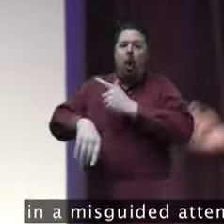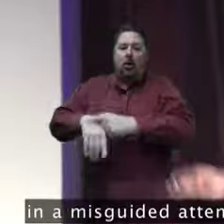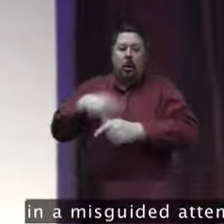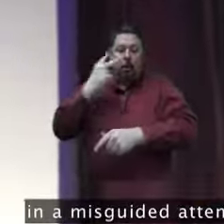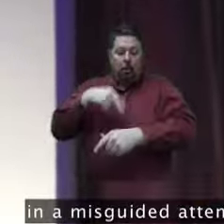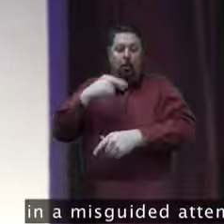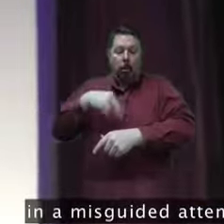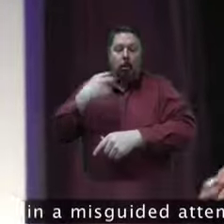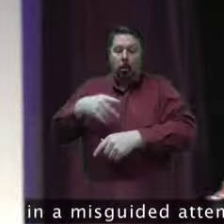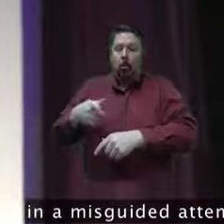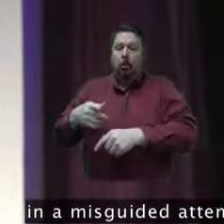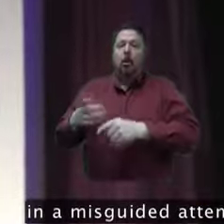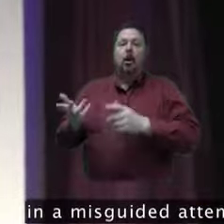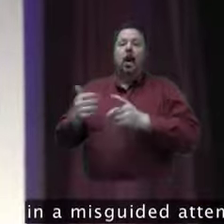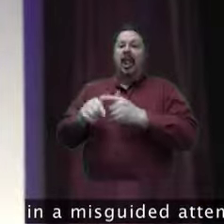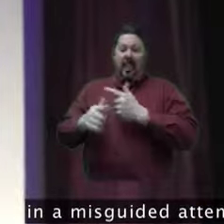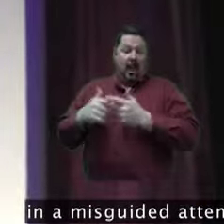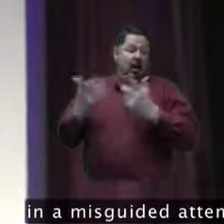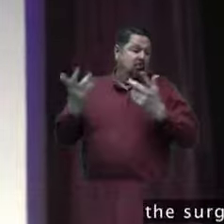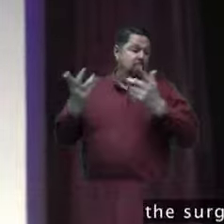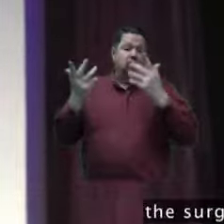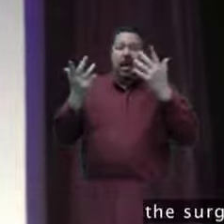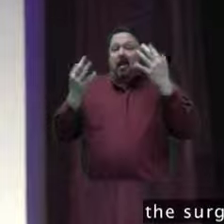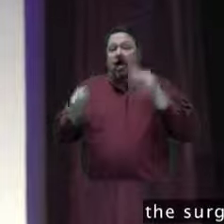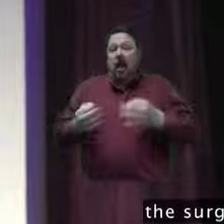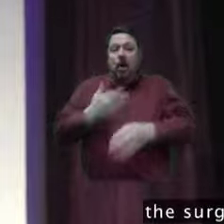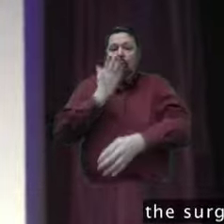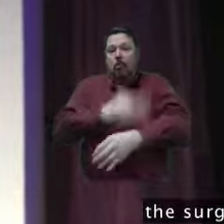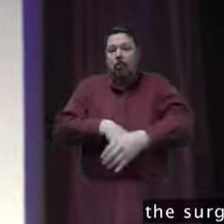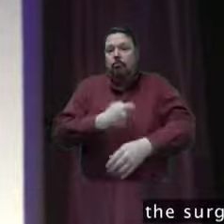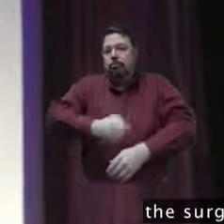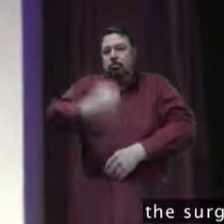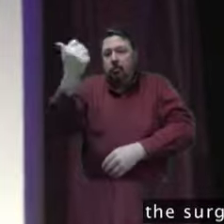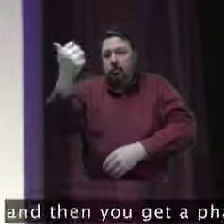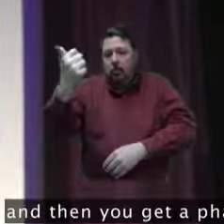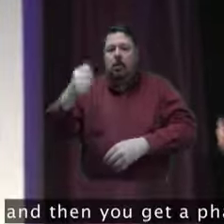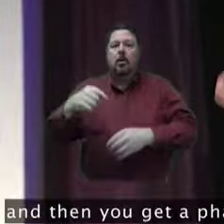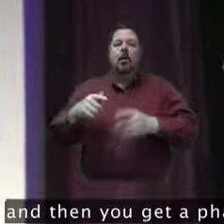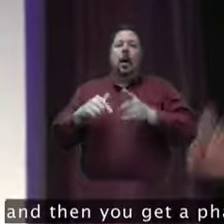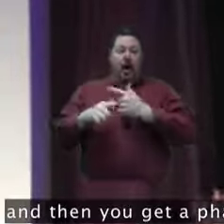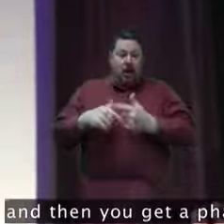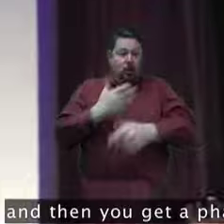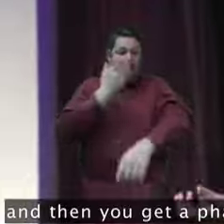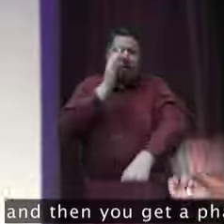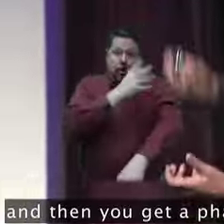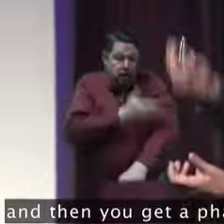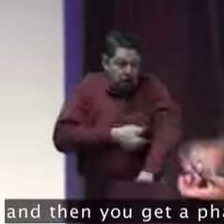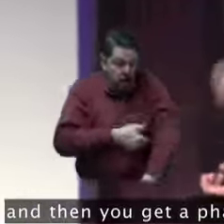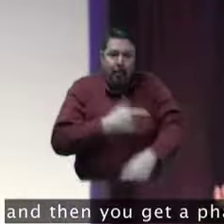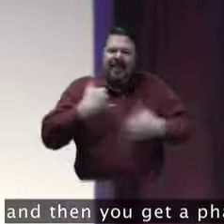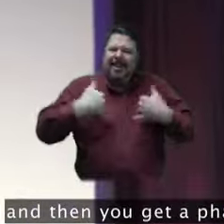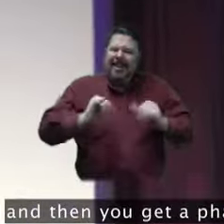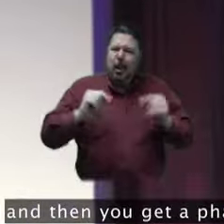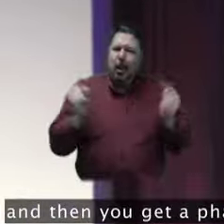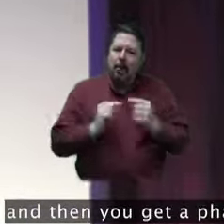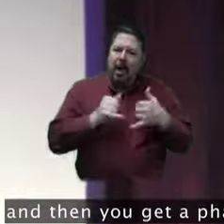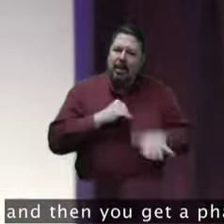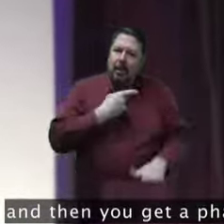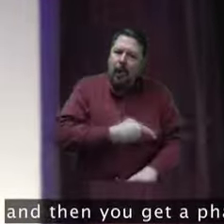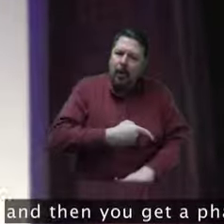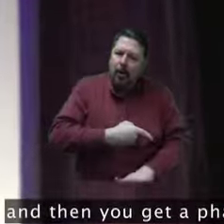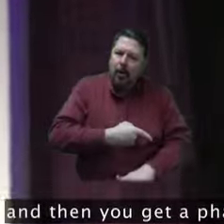then in a misguided attempt to get rid of the pain in the arm, the surgeon amputates the arm. And then you get a phantom arm with the same pains,